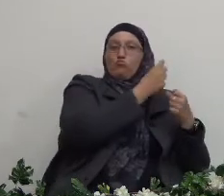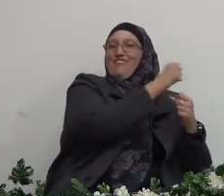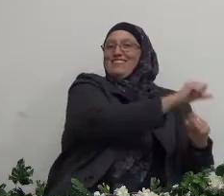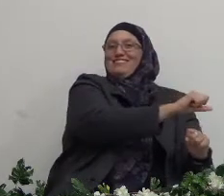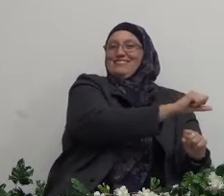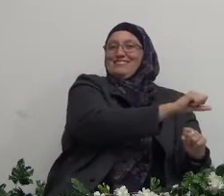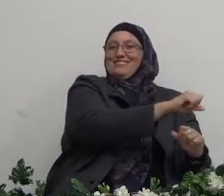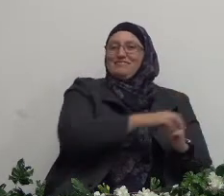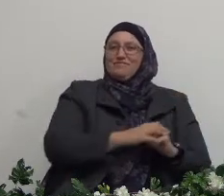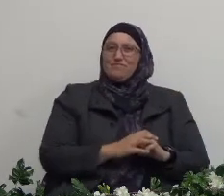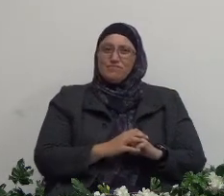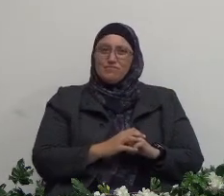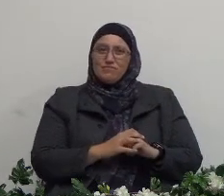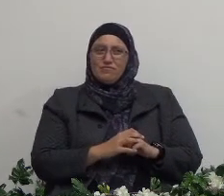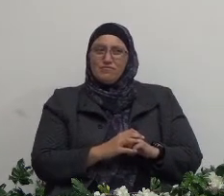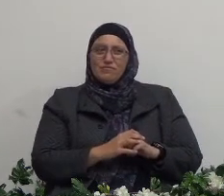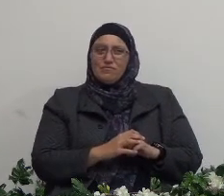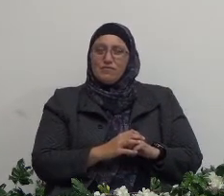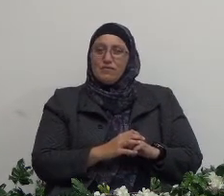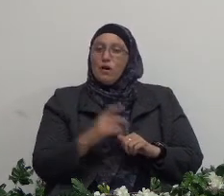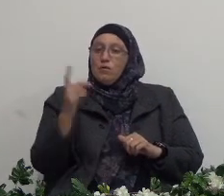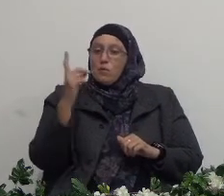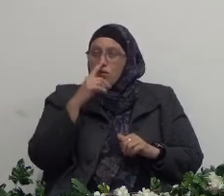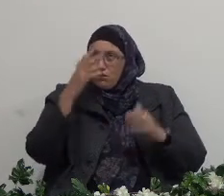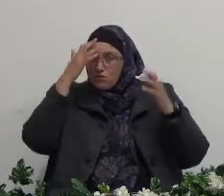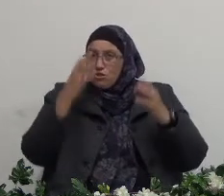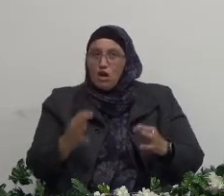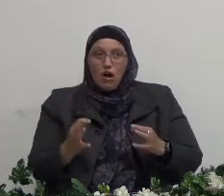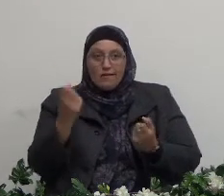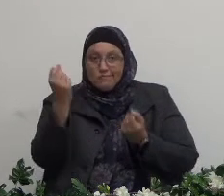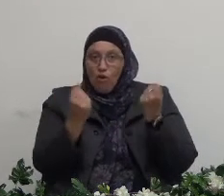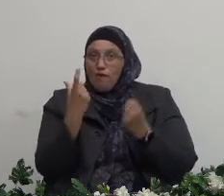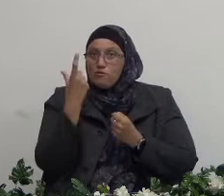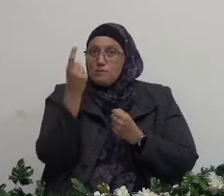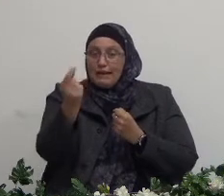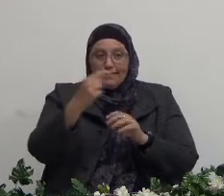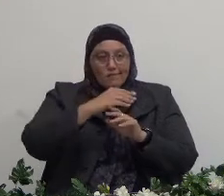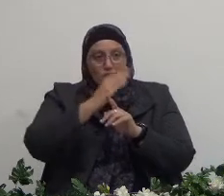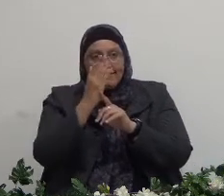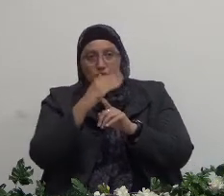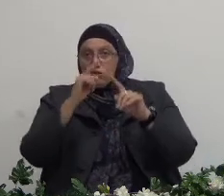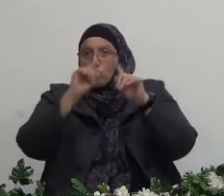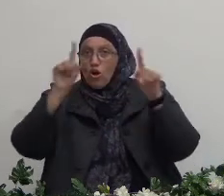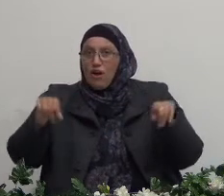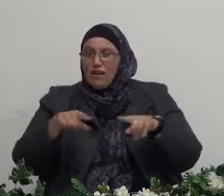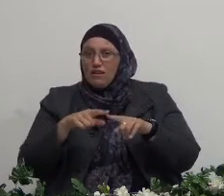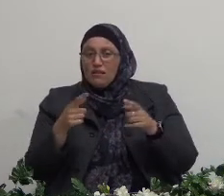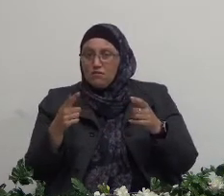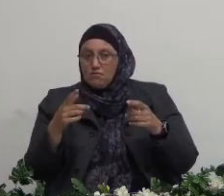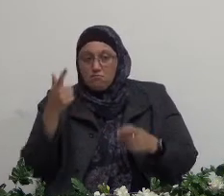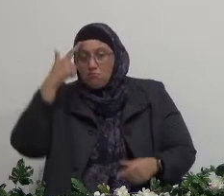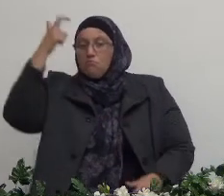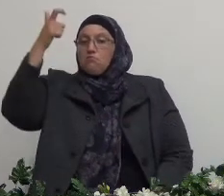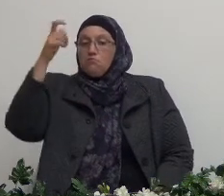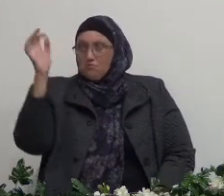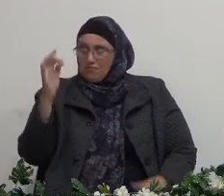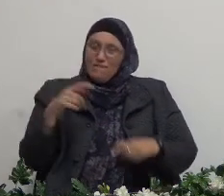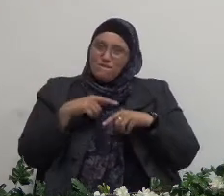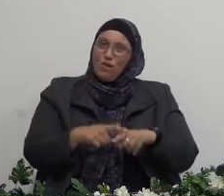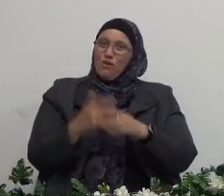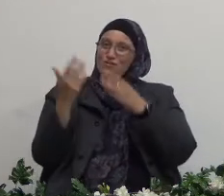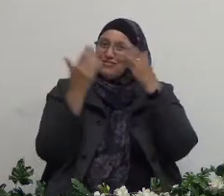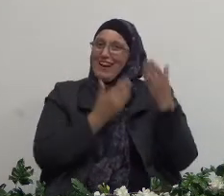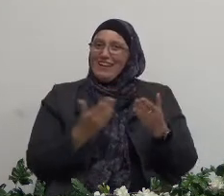to come to these conclusions. So when we look at what God commands. As He